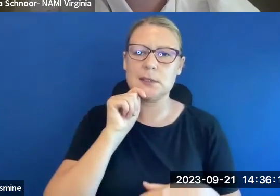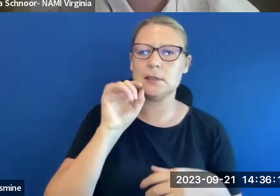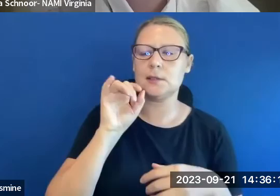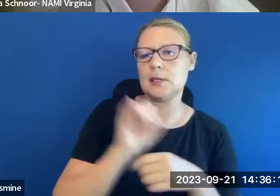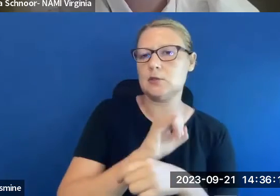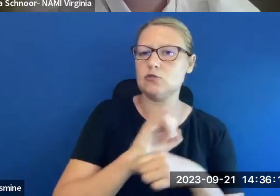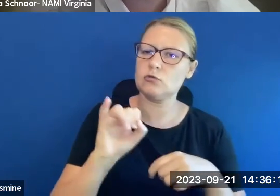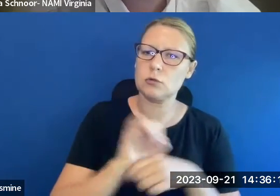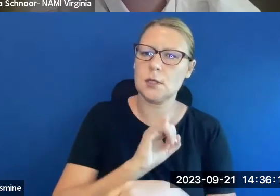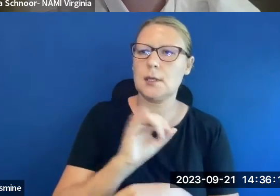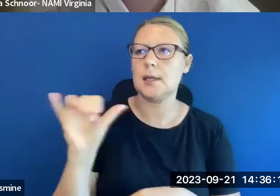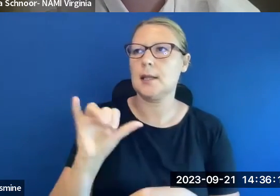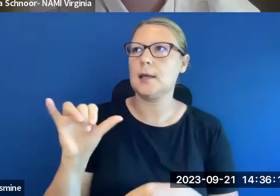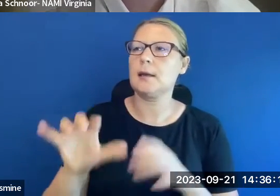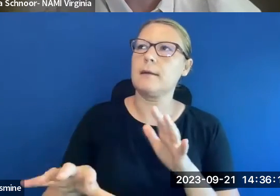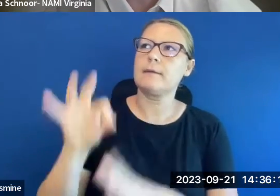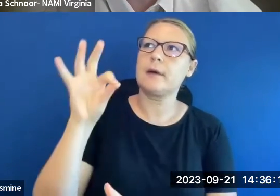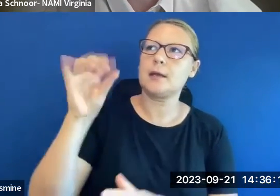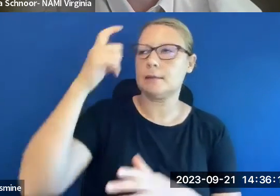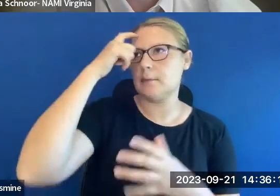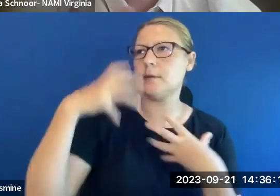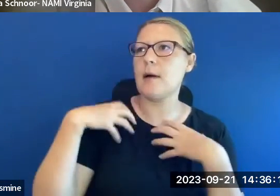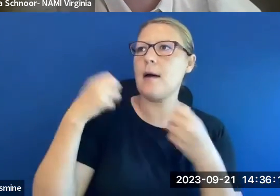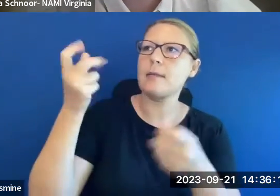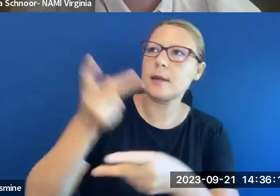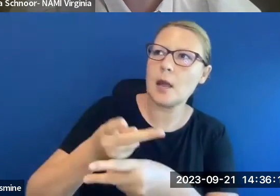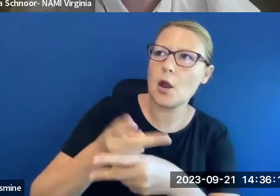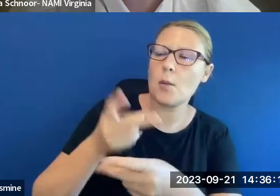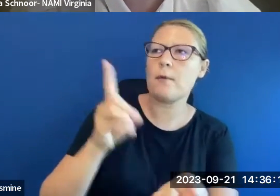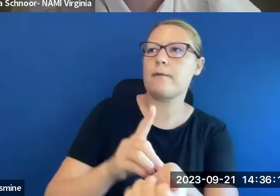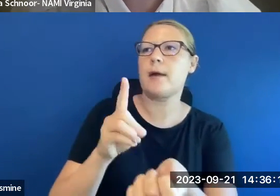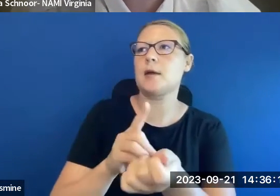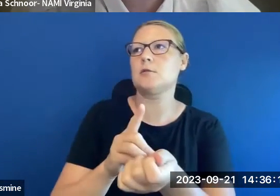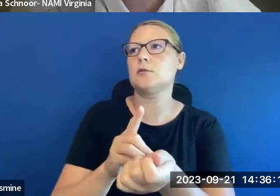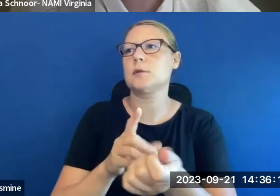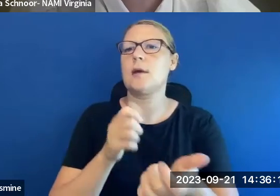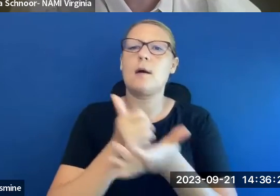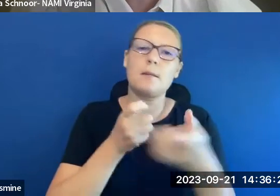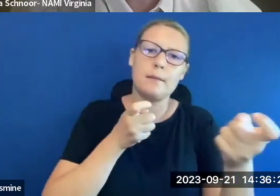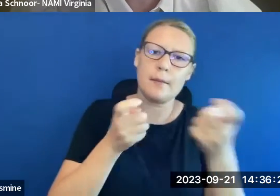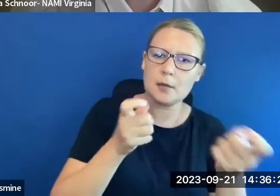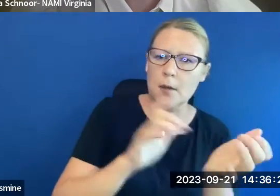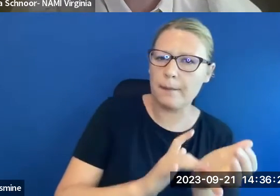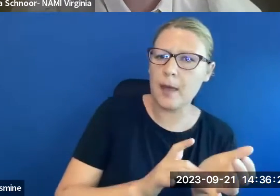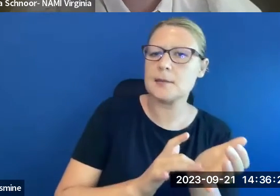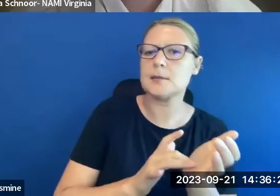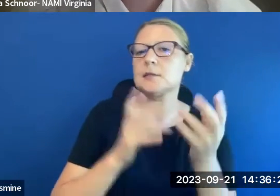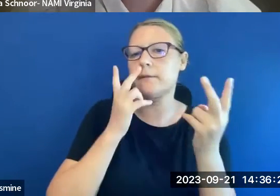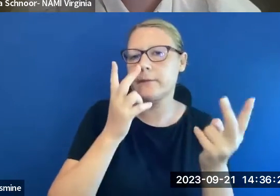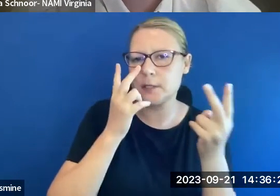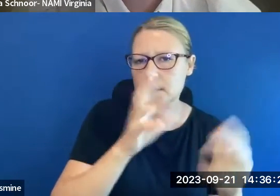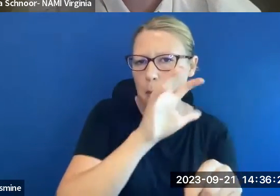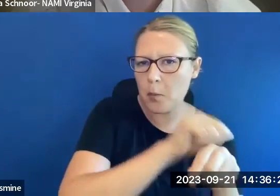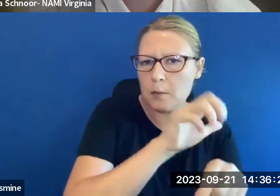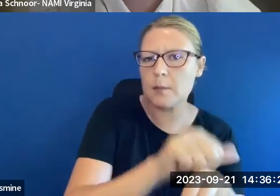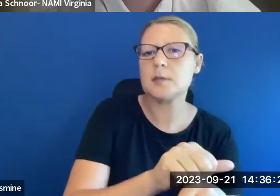terms of finding mental health care providers, perhaps trying to manage symptoms with medication, finding support